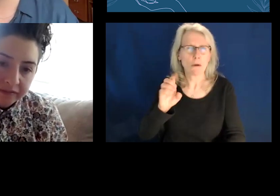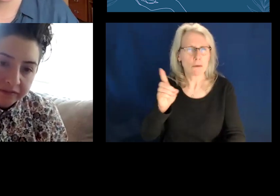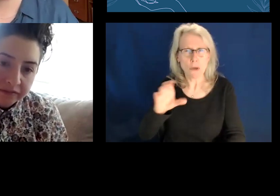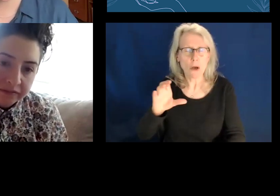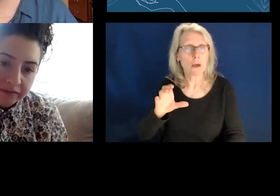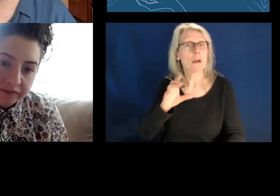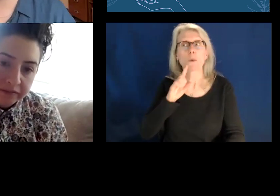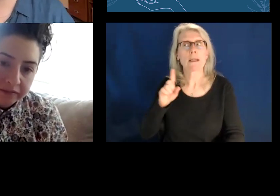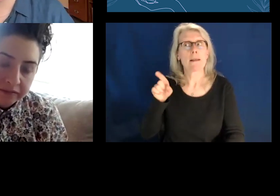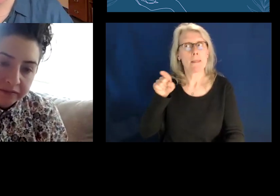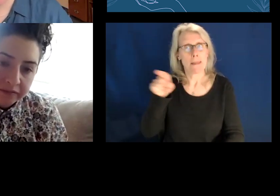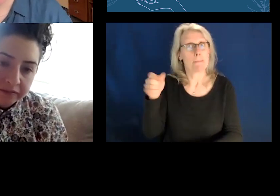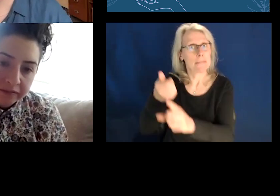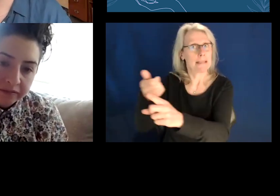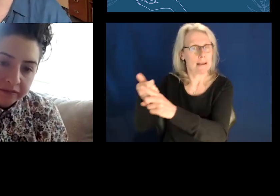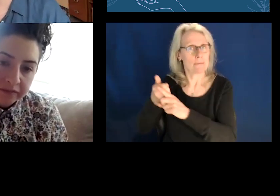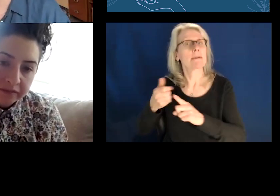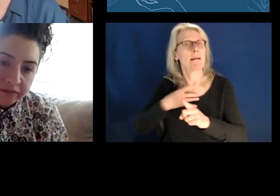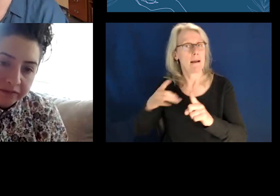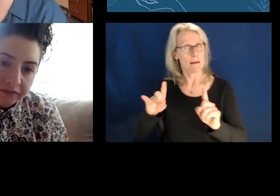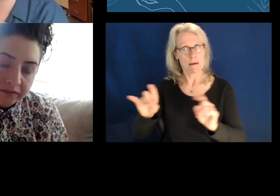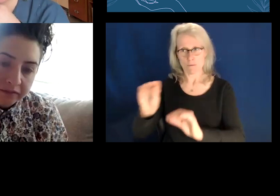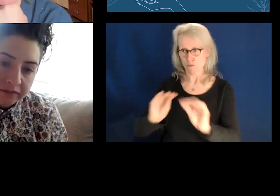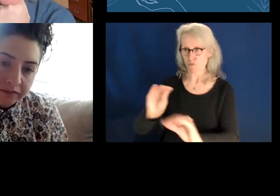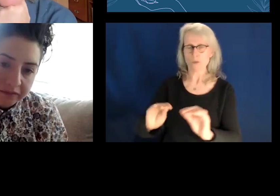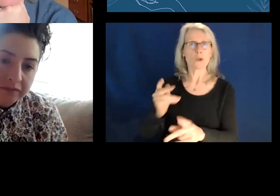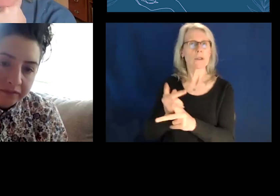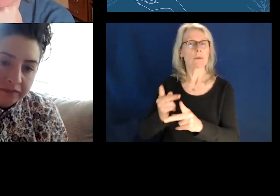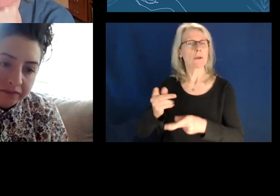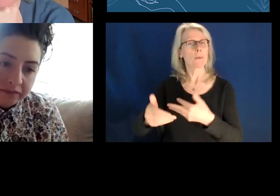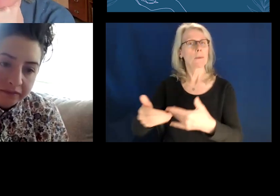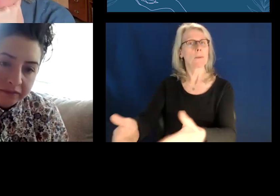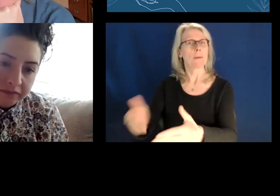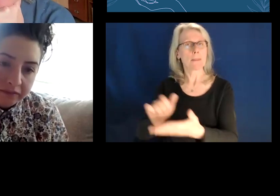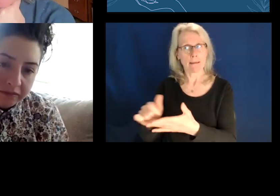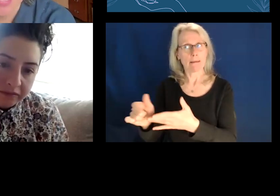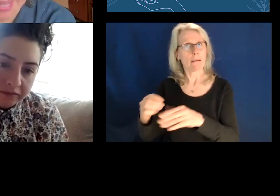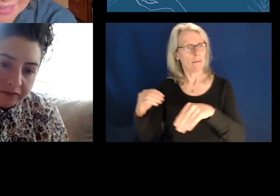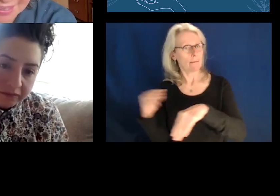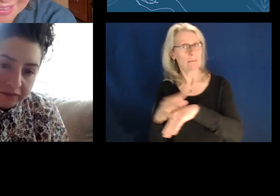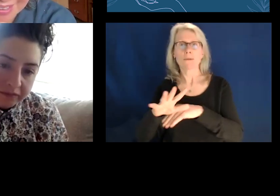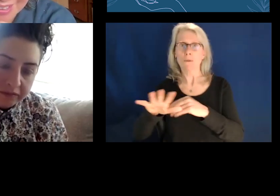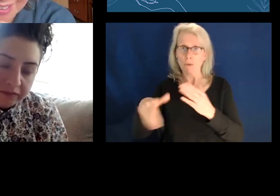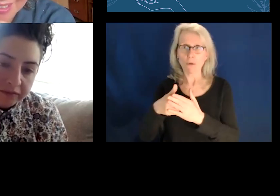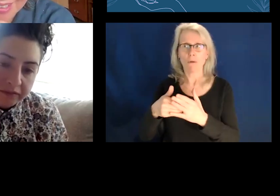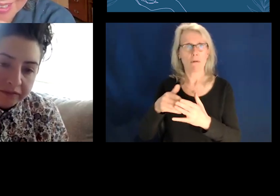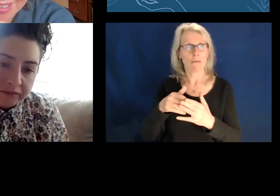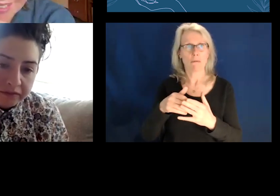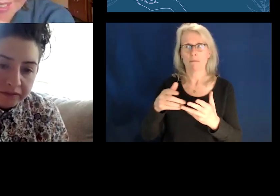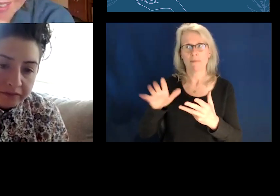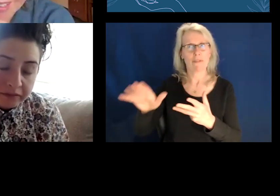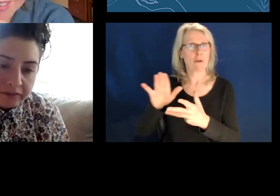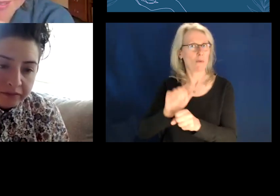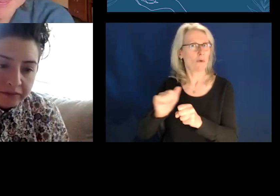are doing that for themselves as it makes sense to them inside of their processes. And I think that's really contributing to, yeah.